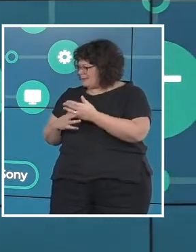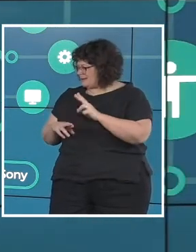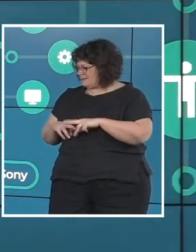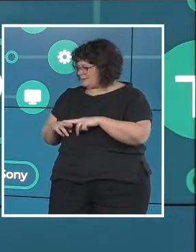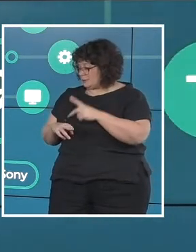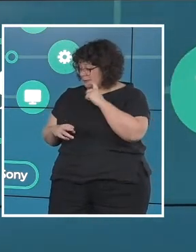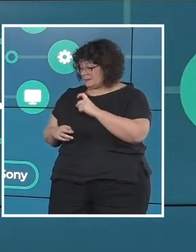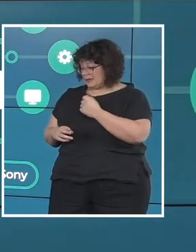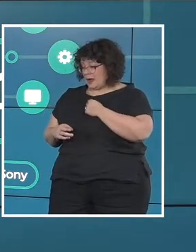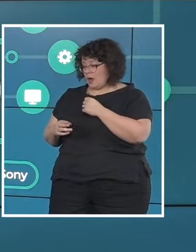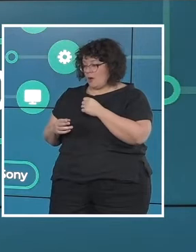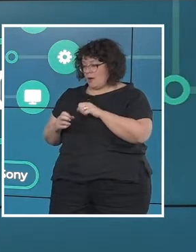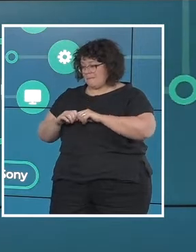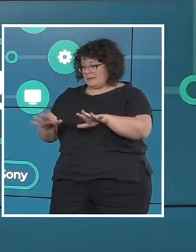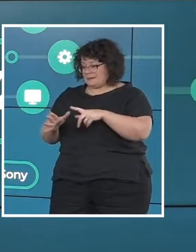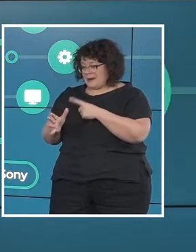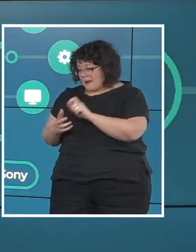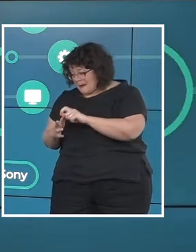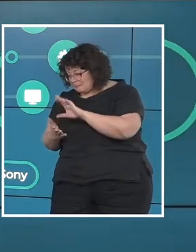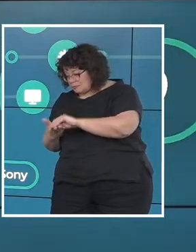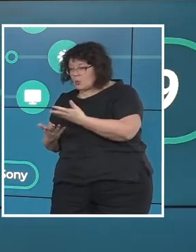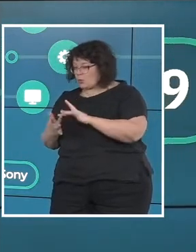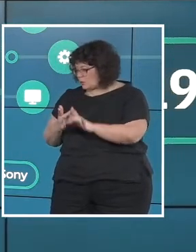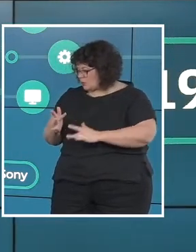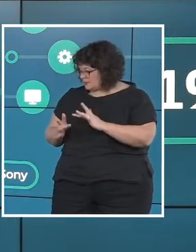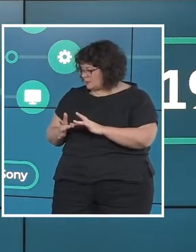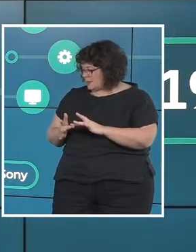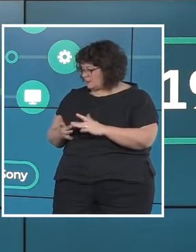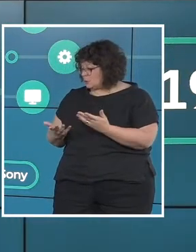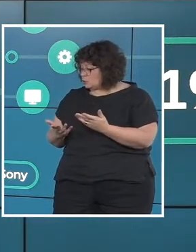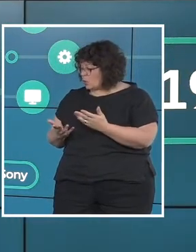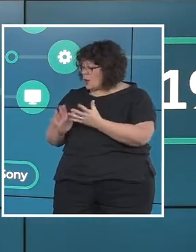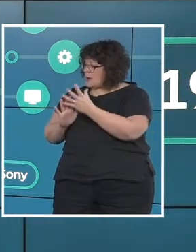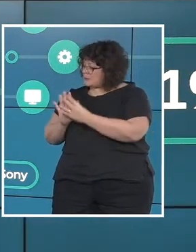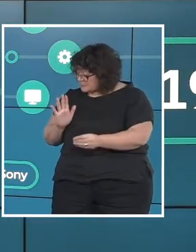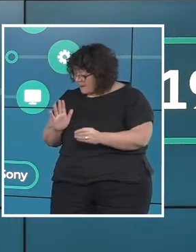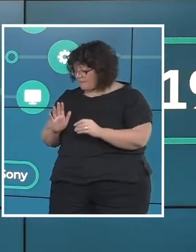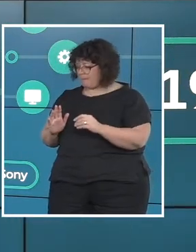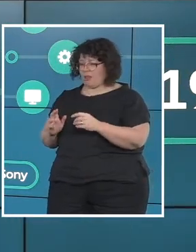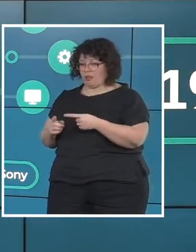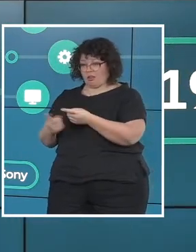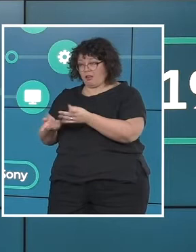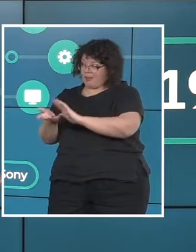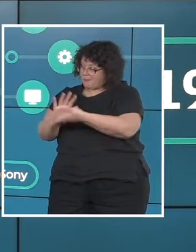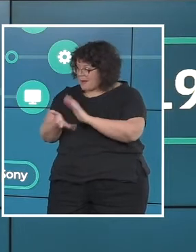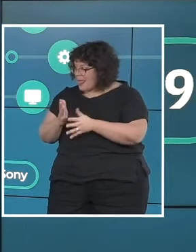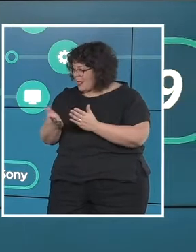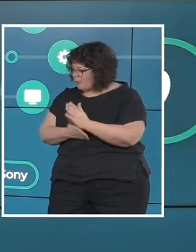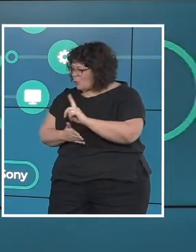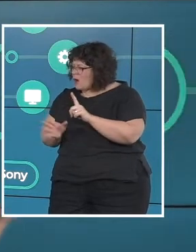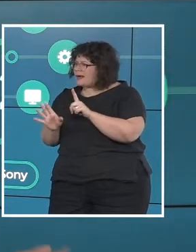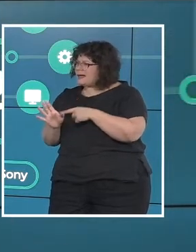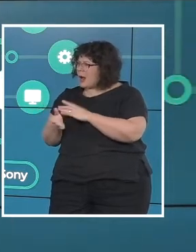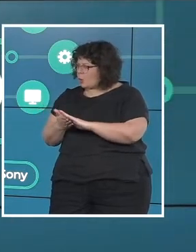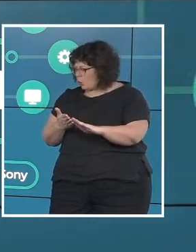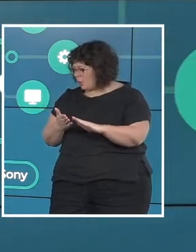So Yahoo Mail has great screen reader support, and what you'll hear is actually voiceover on iOS speaking aloud